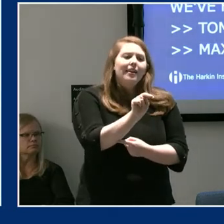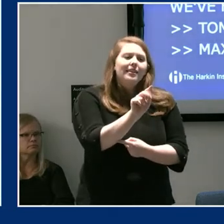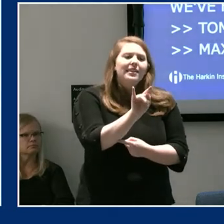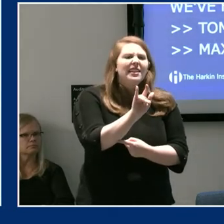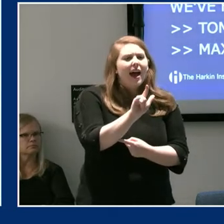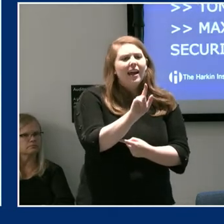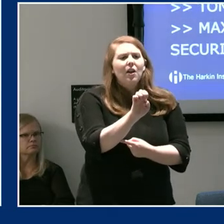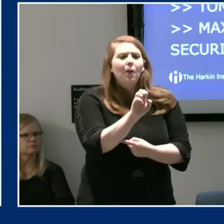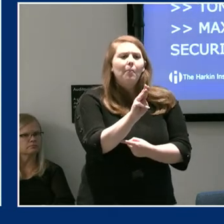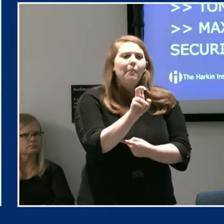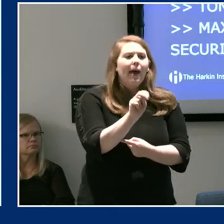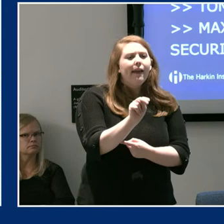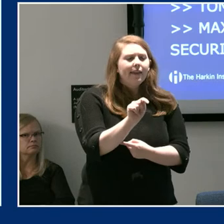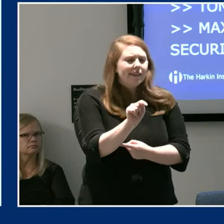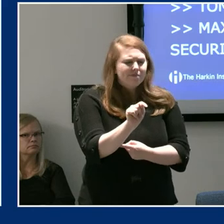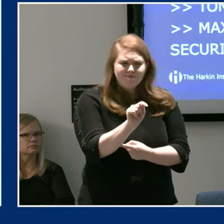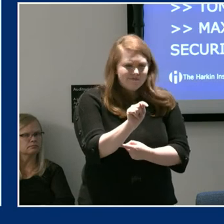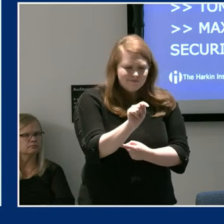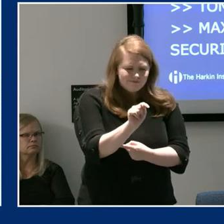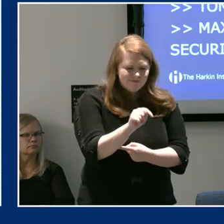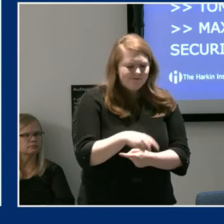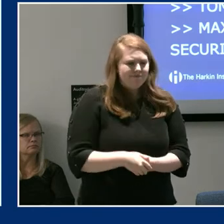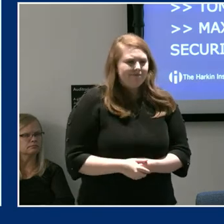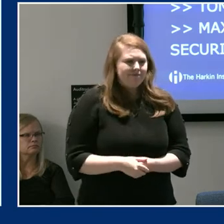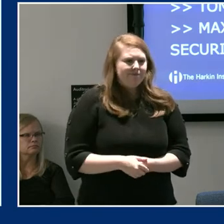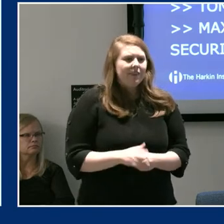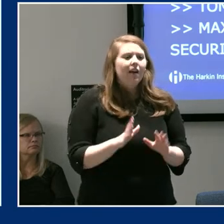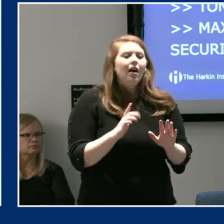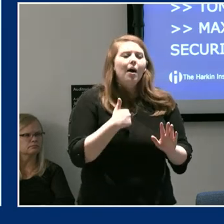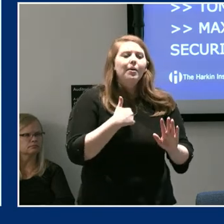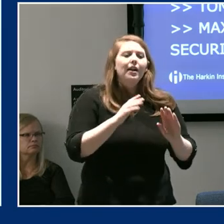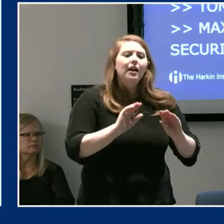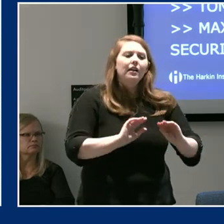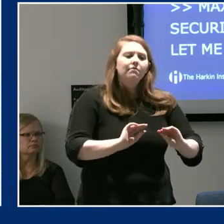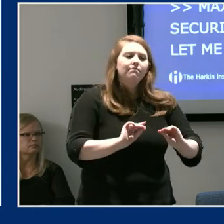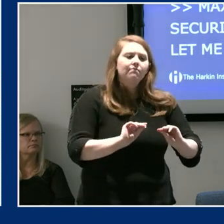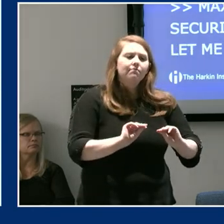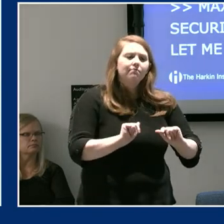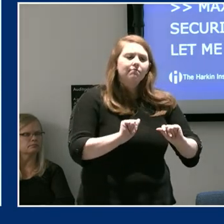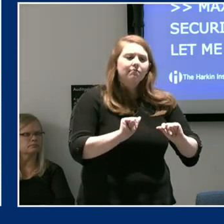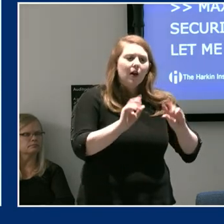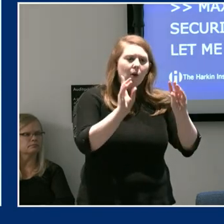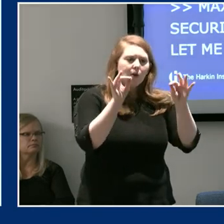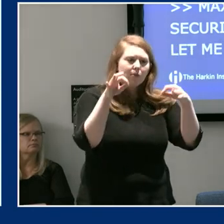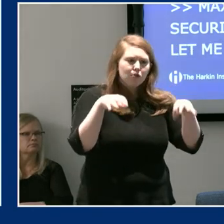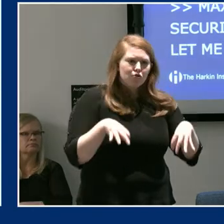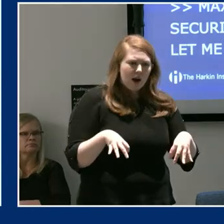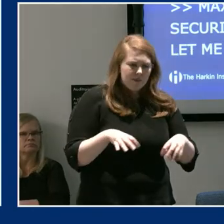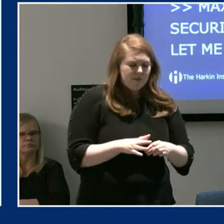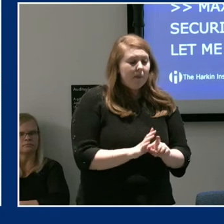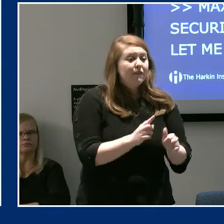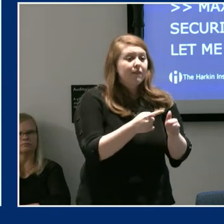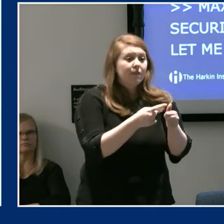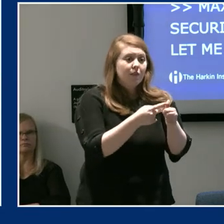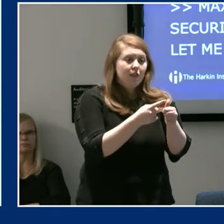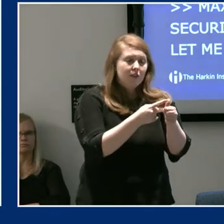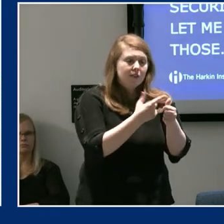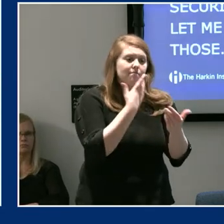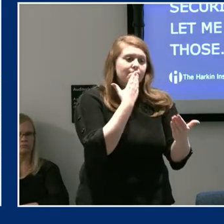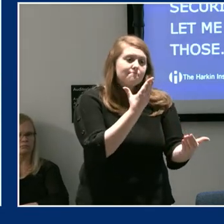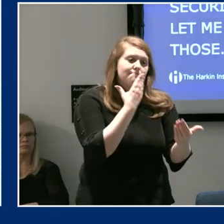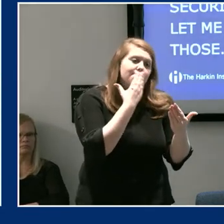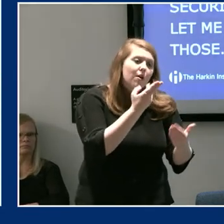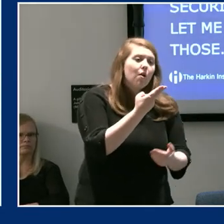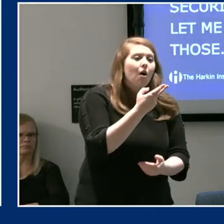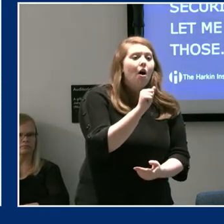not. So let me just quickly go through a couple of those. And first I want to thank you and the Harkin Institute